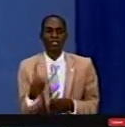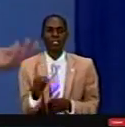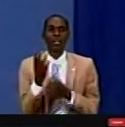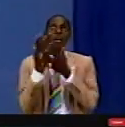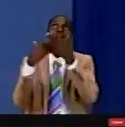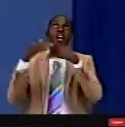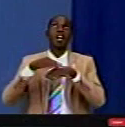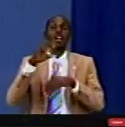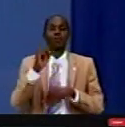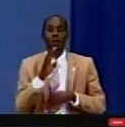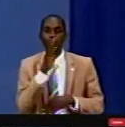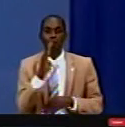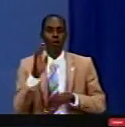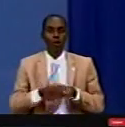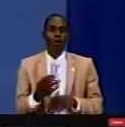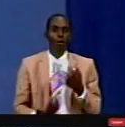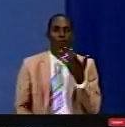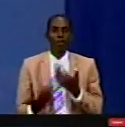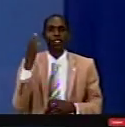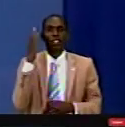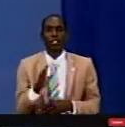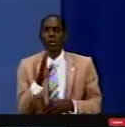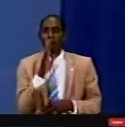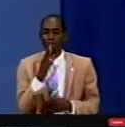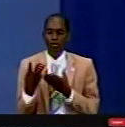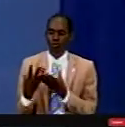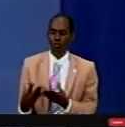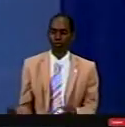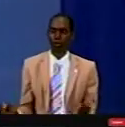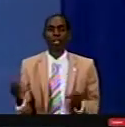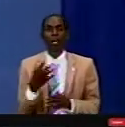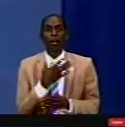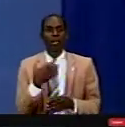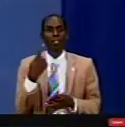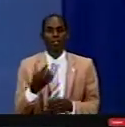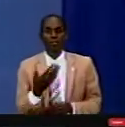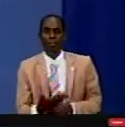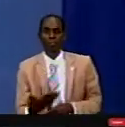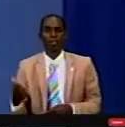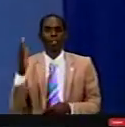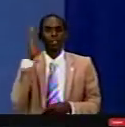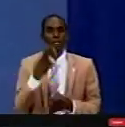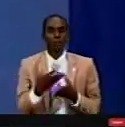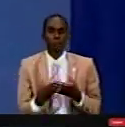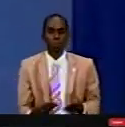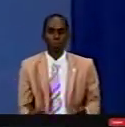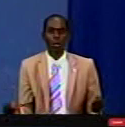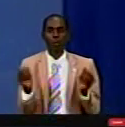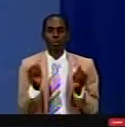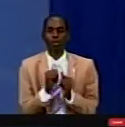on fire shall be resolved and the end elements shall mailch where father